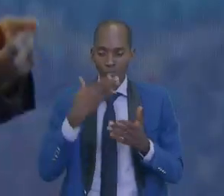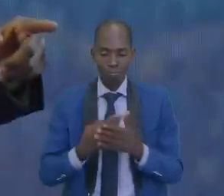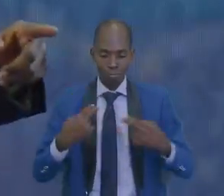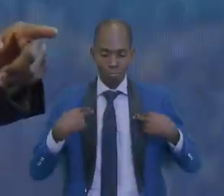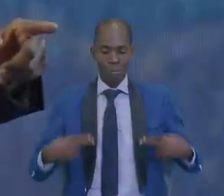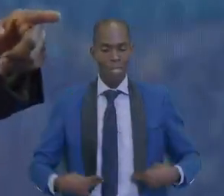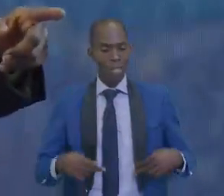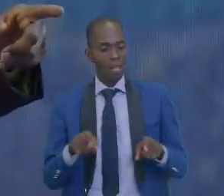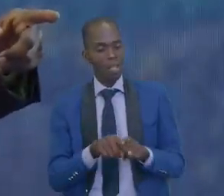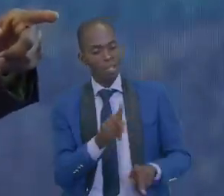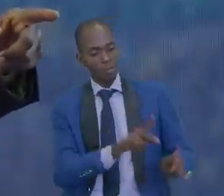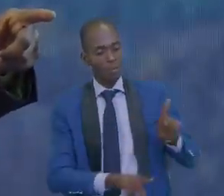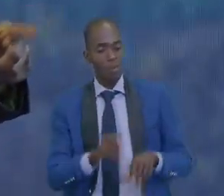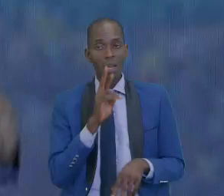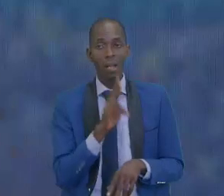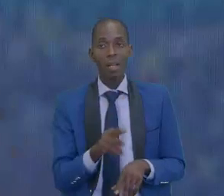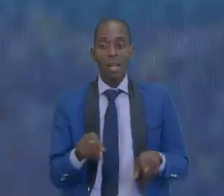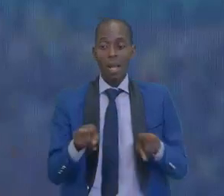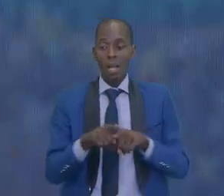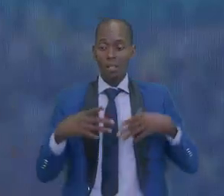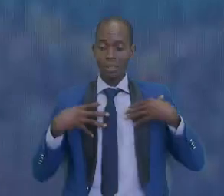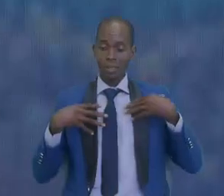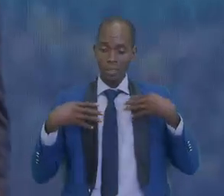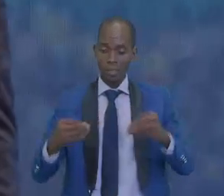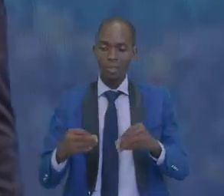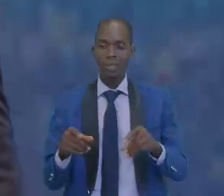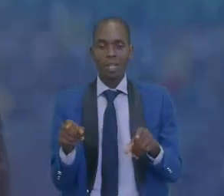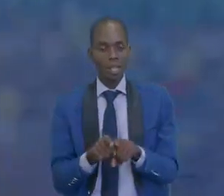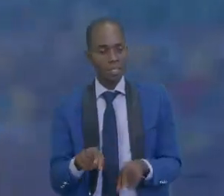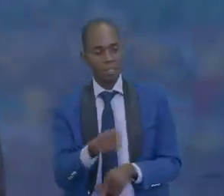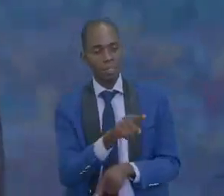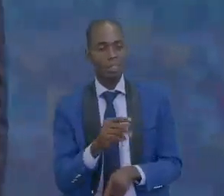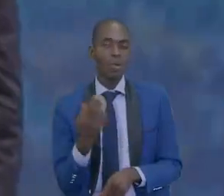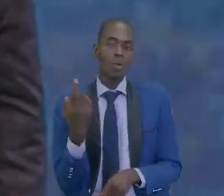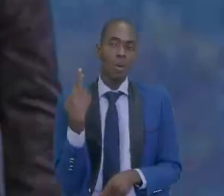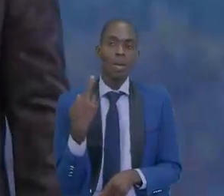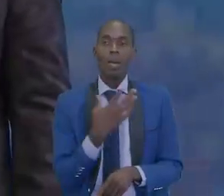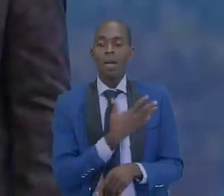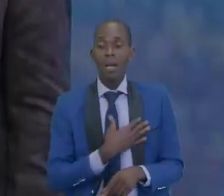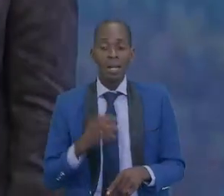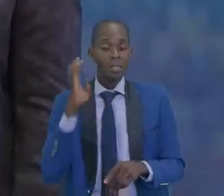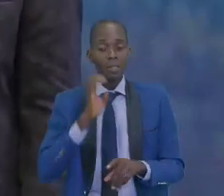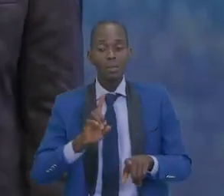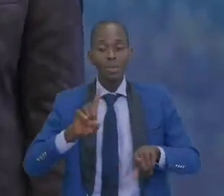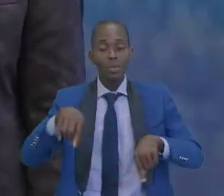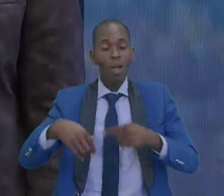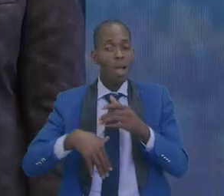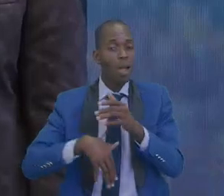as healed as they were. And he went forth before them